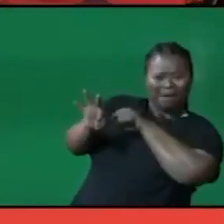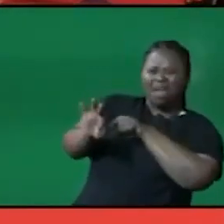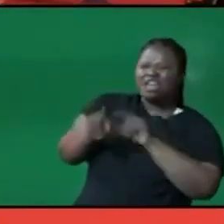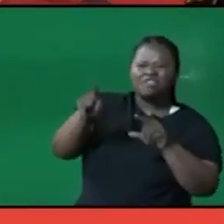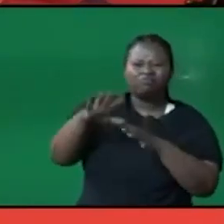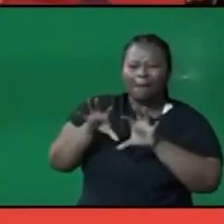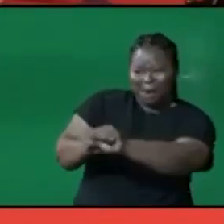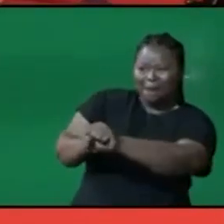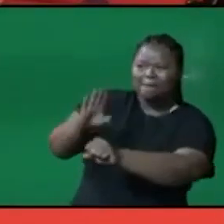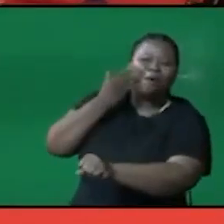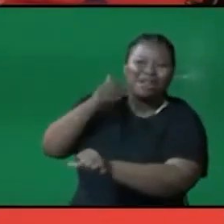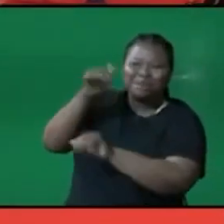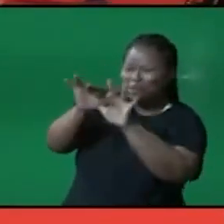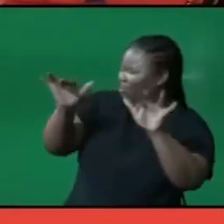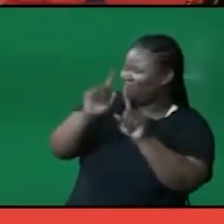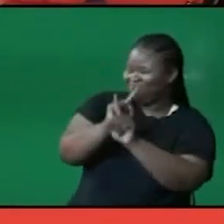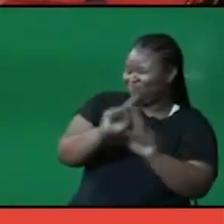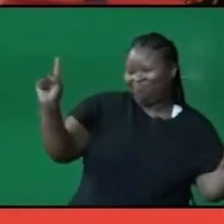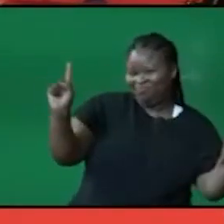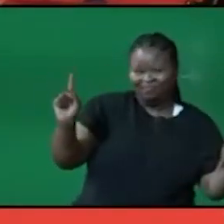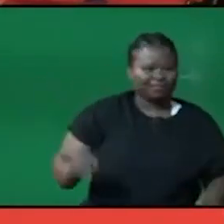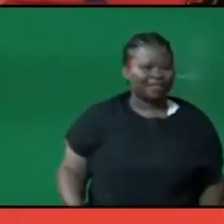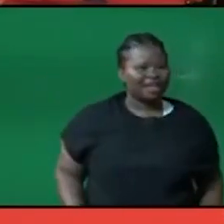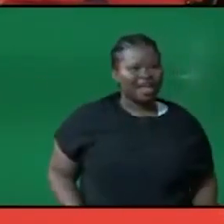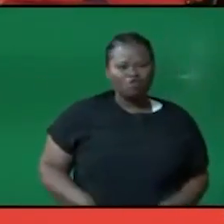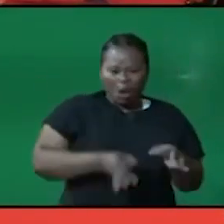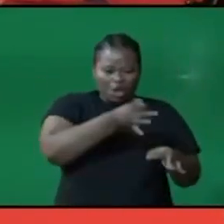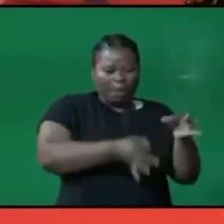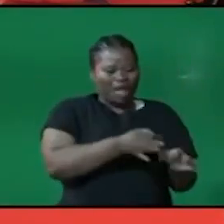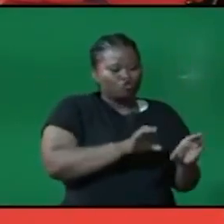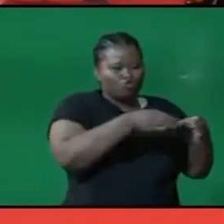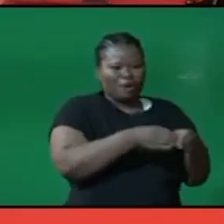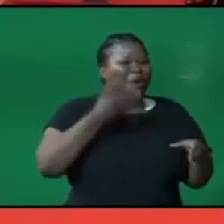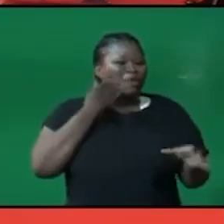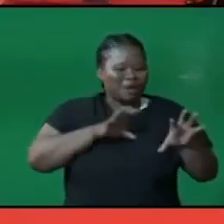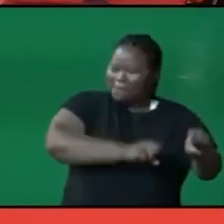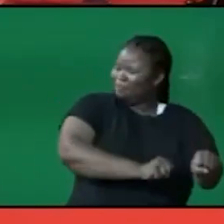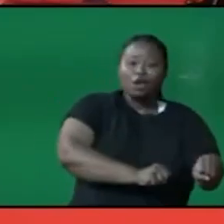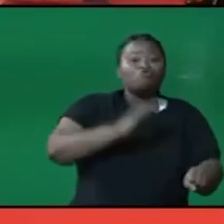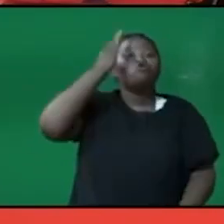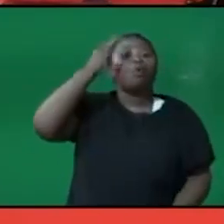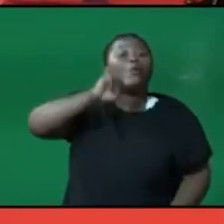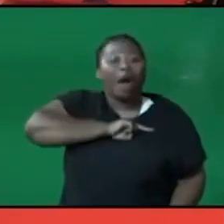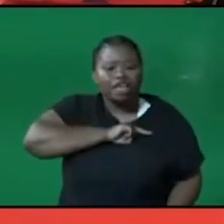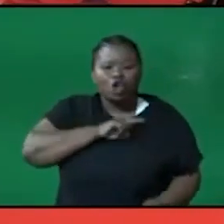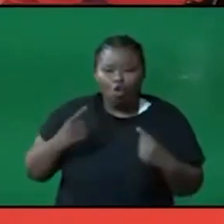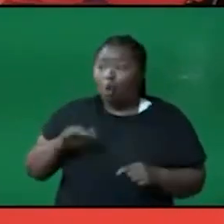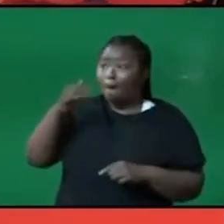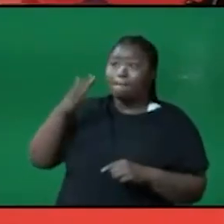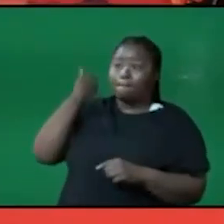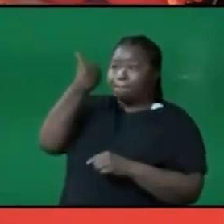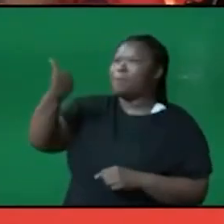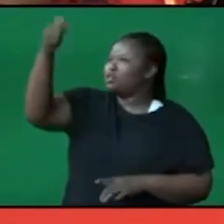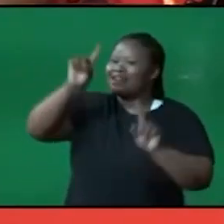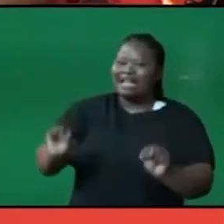not captured. So you don't want a party that is not captured, because you know that your bosses